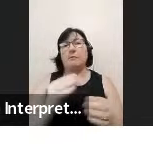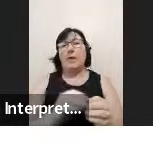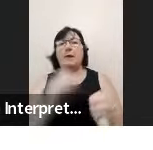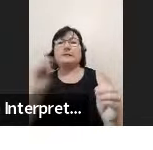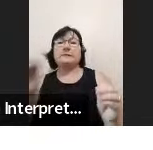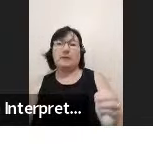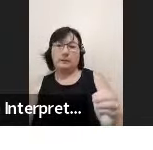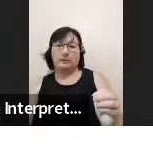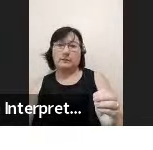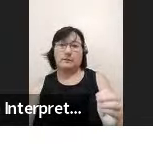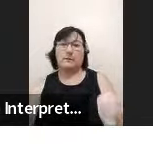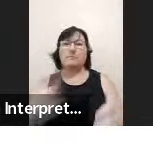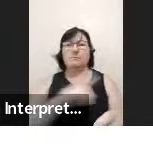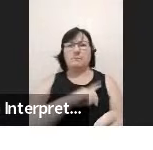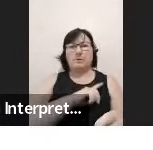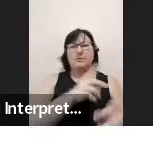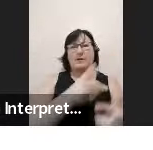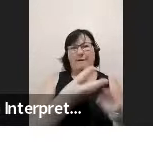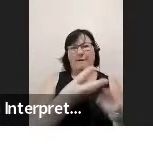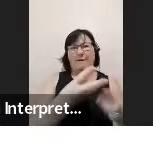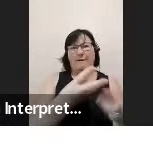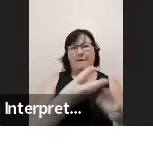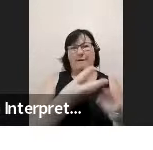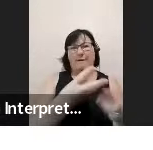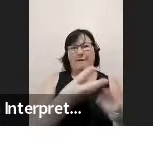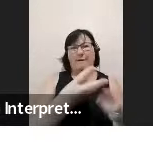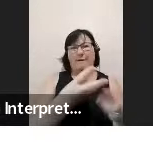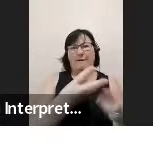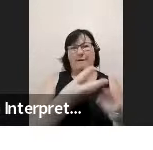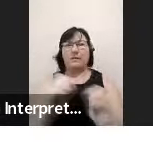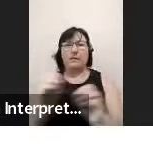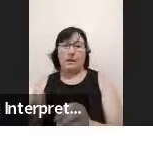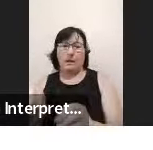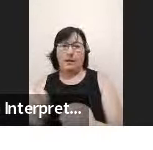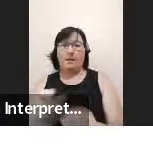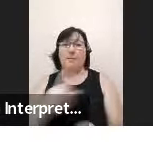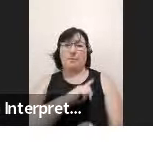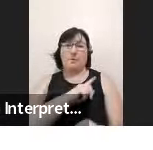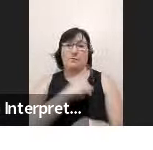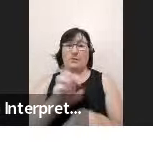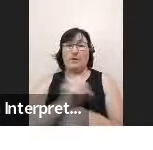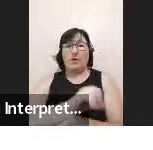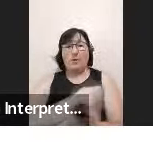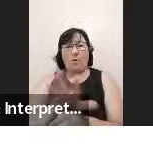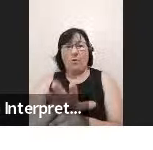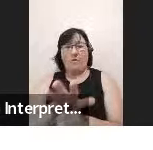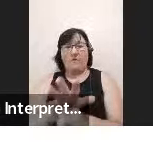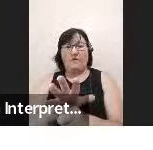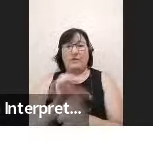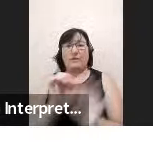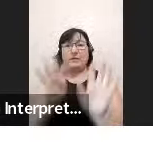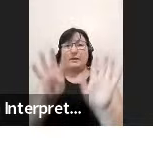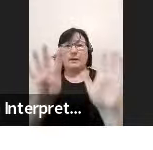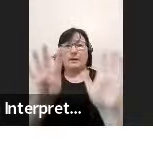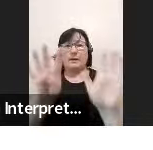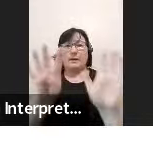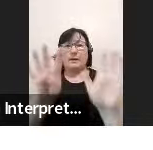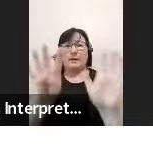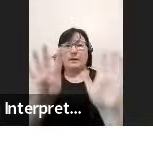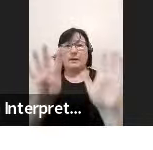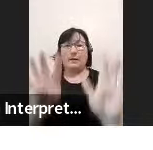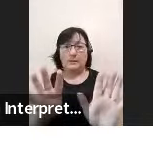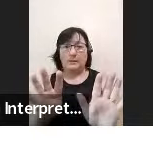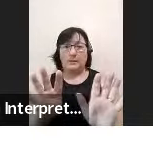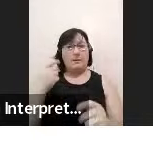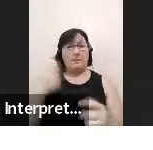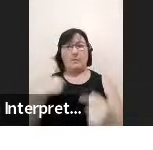I'll tell you that when we had COVID-19 landing upon ourselves, we did not know what to do. We did not think of